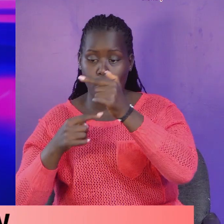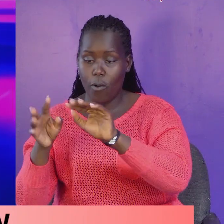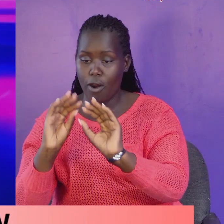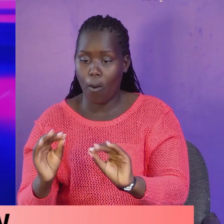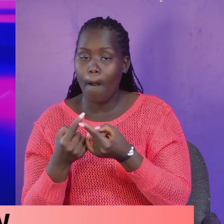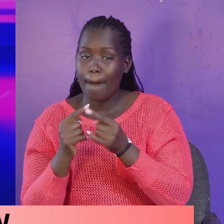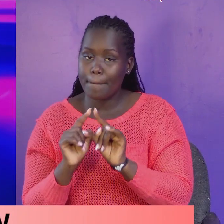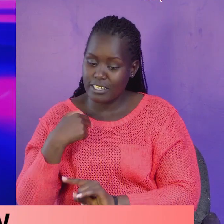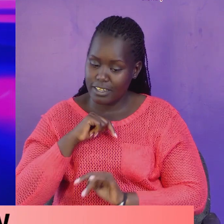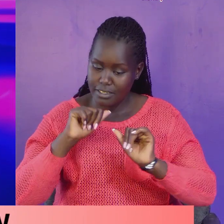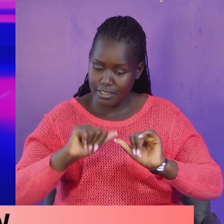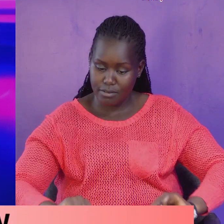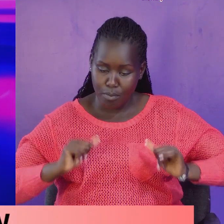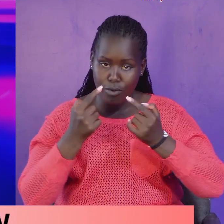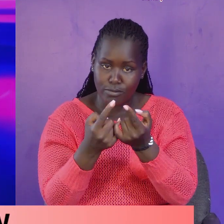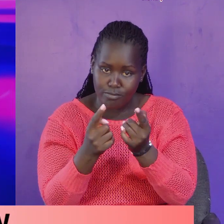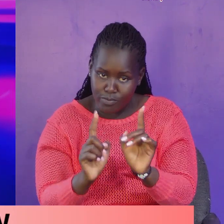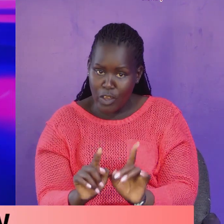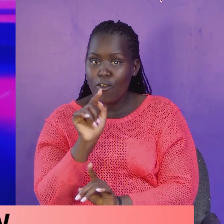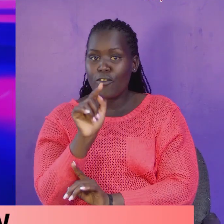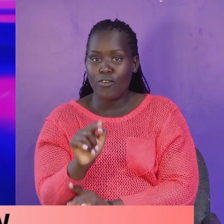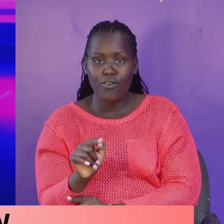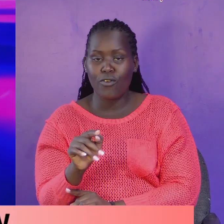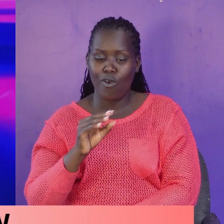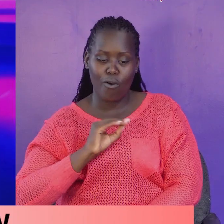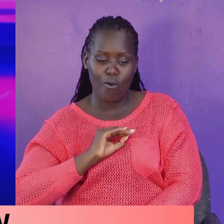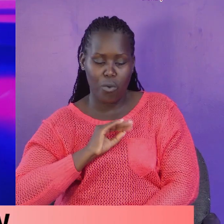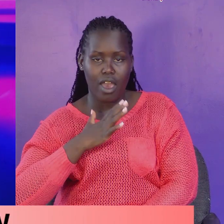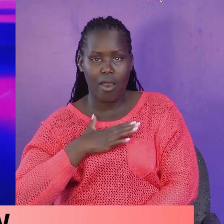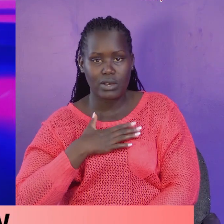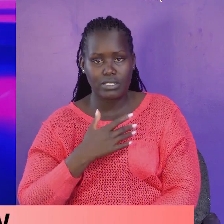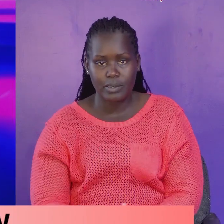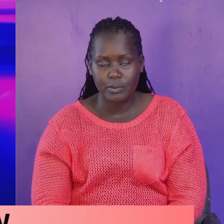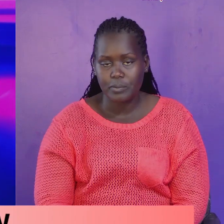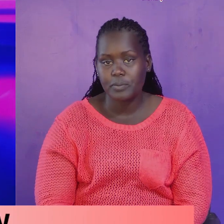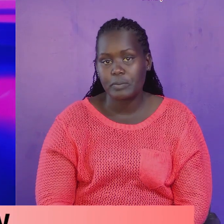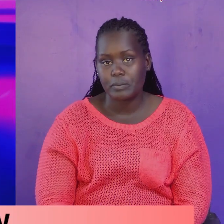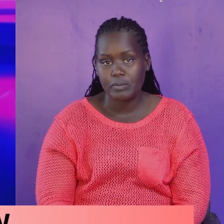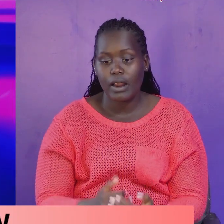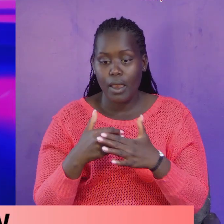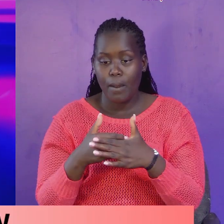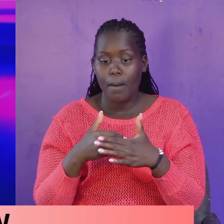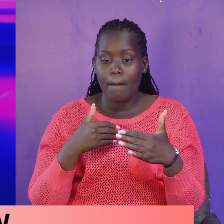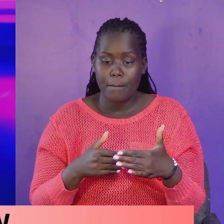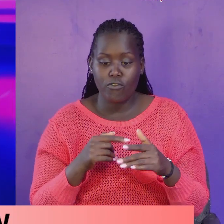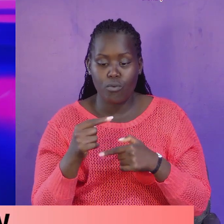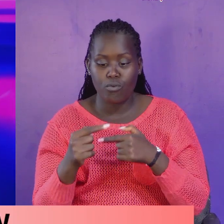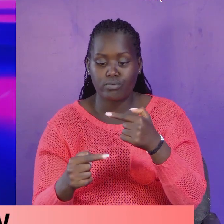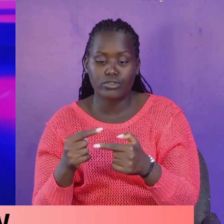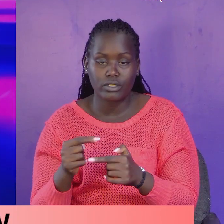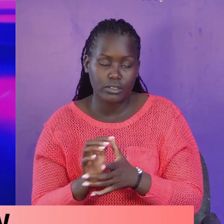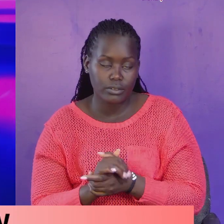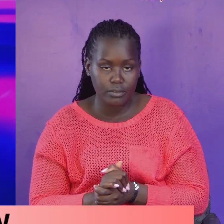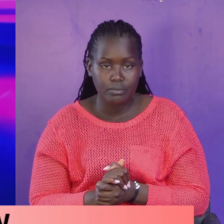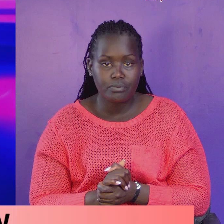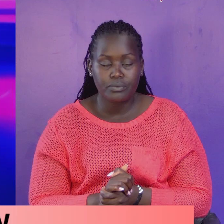still proud of you. You are our own. Now, before we even move on